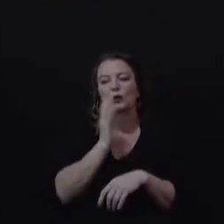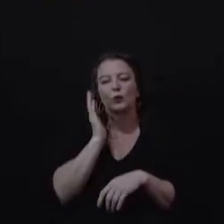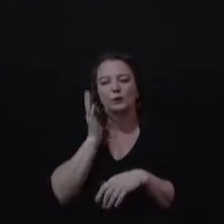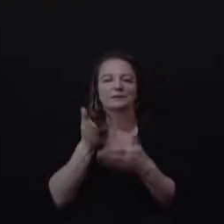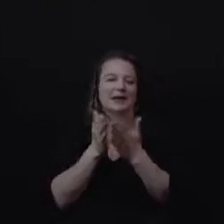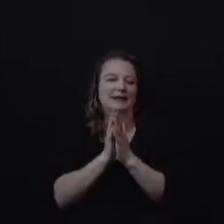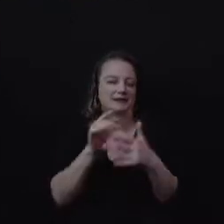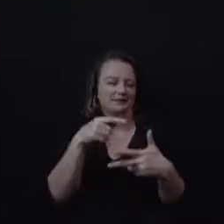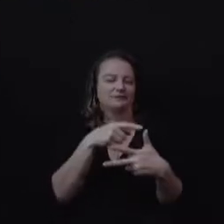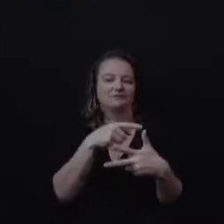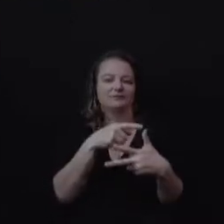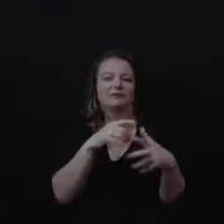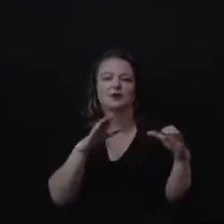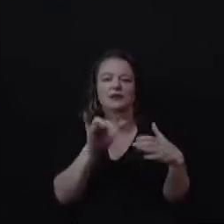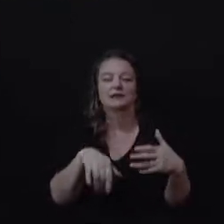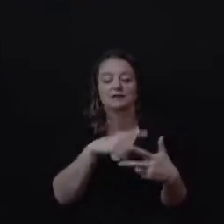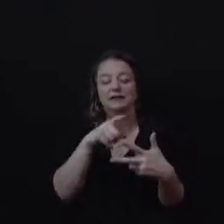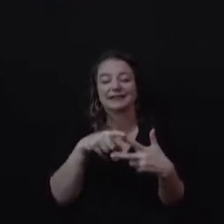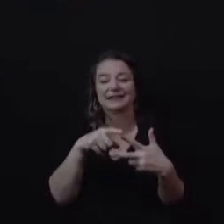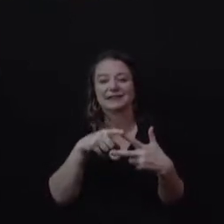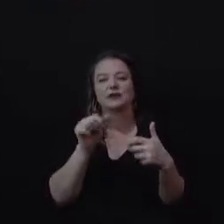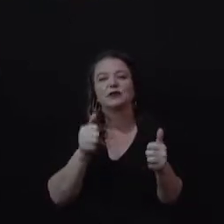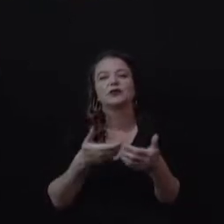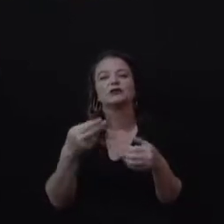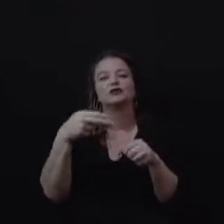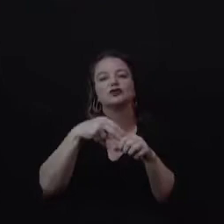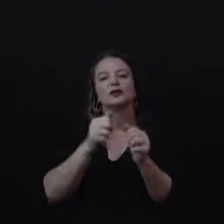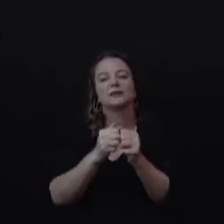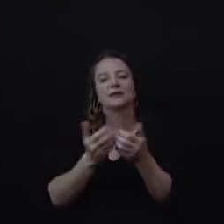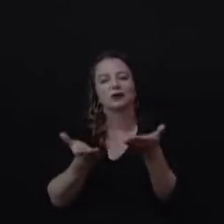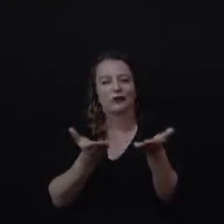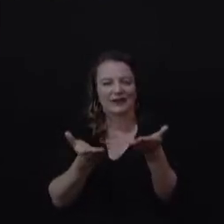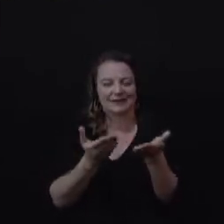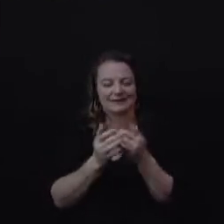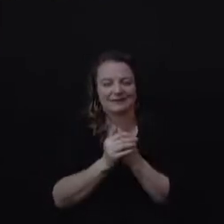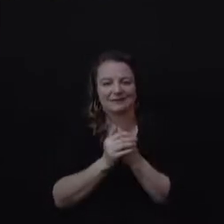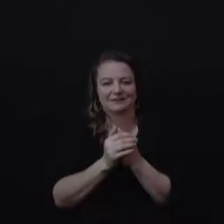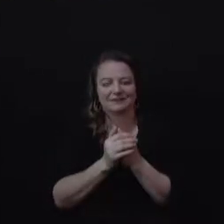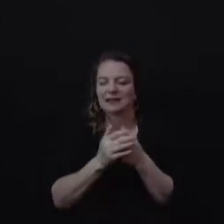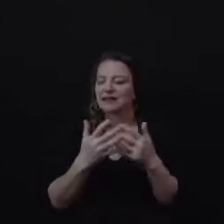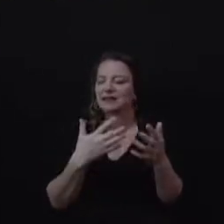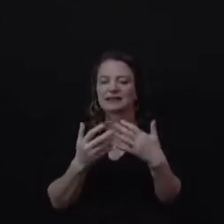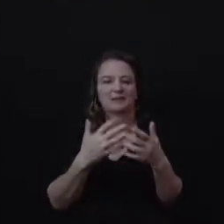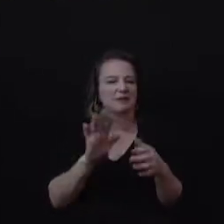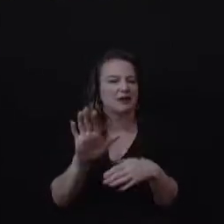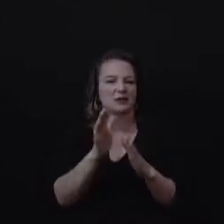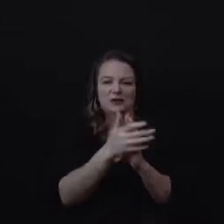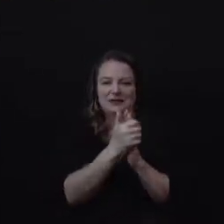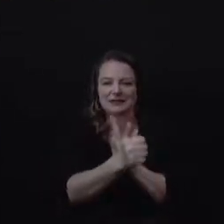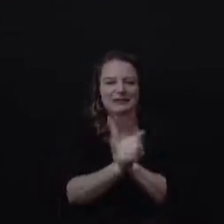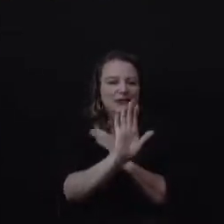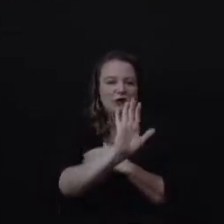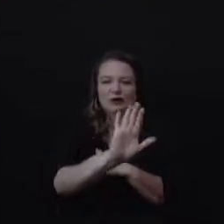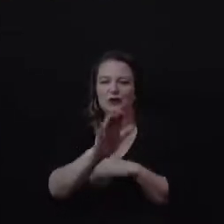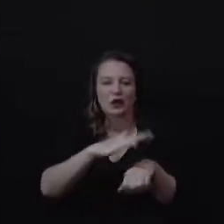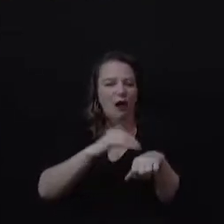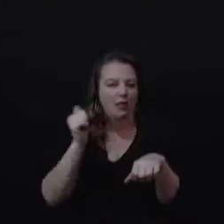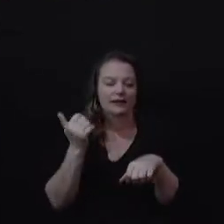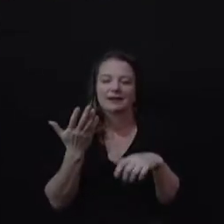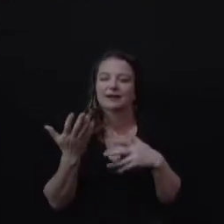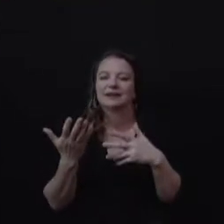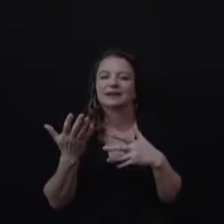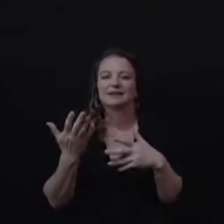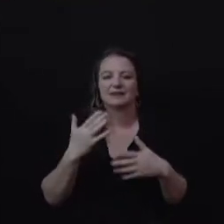that. The second way is to join us is through serving. So no matter your skill set, your calling, your availability, if